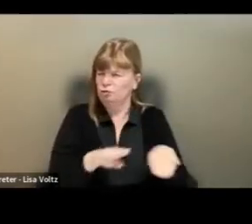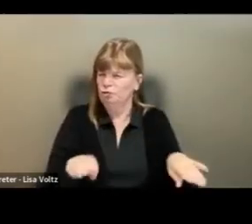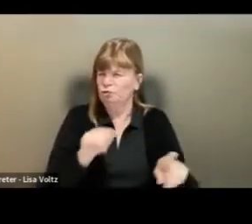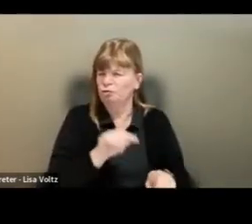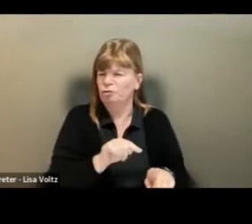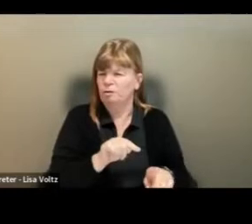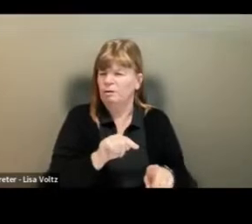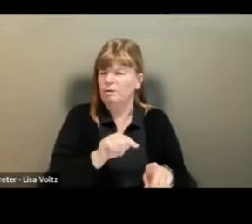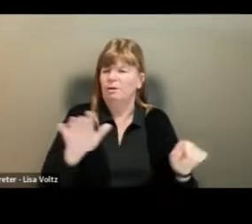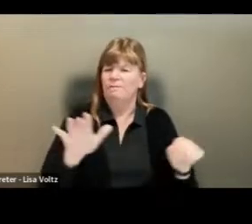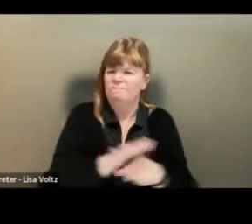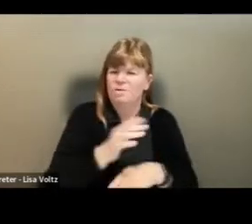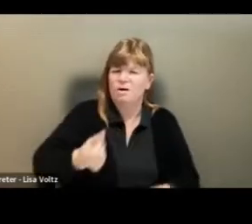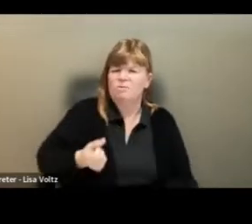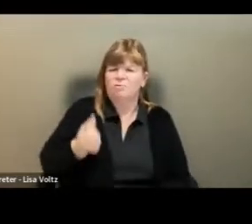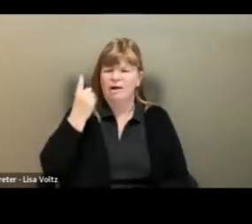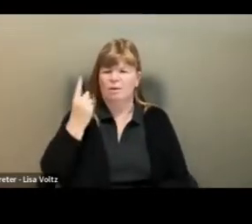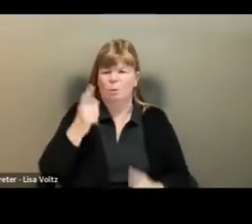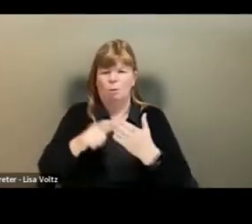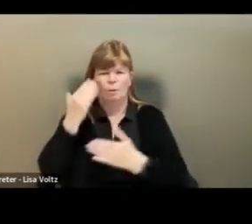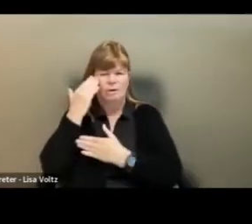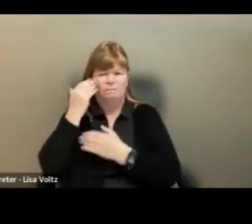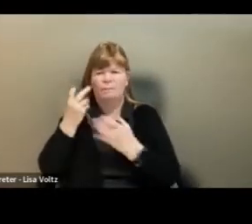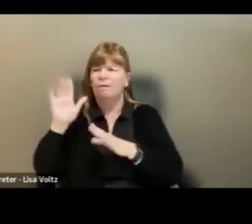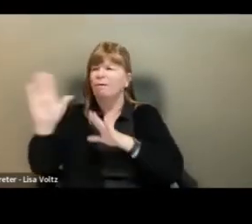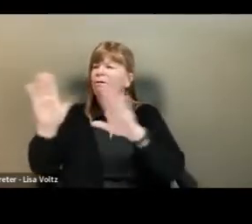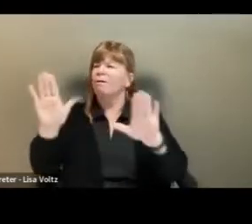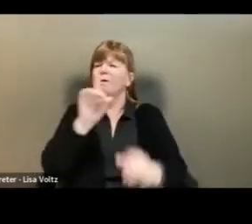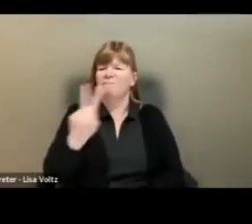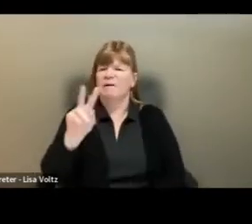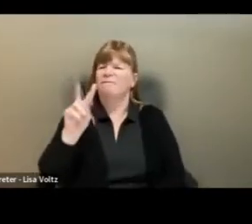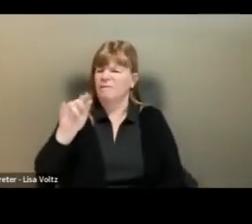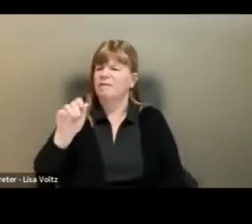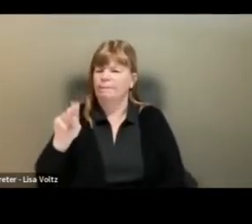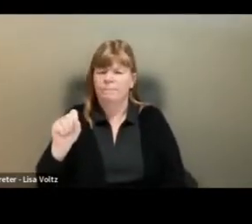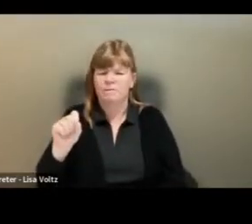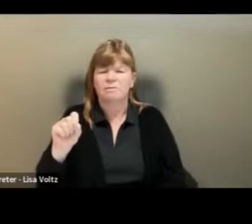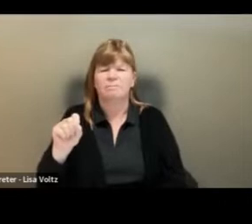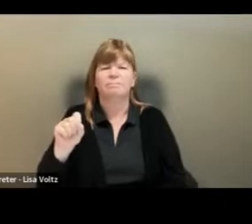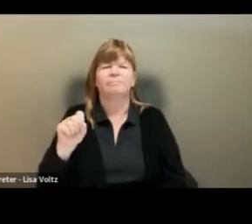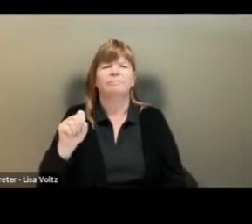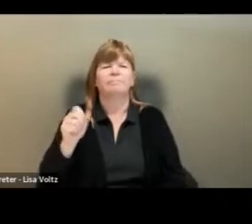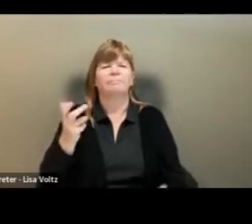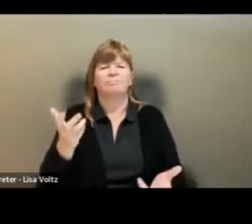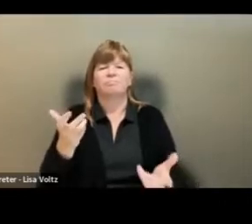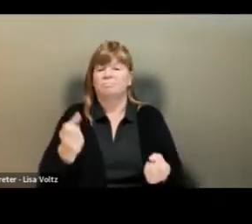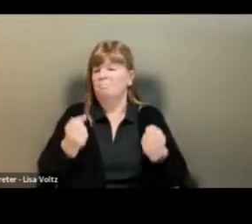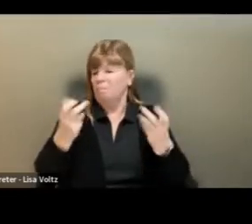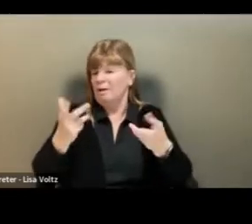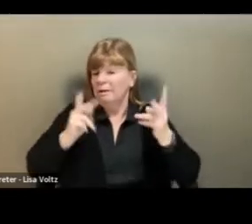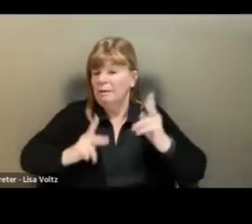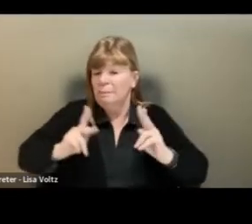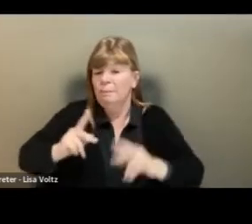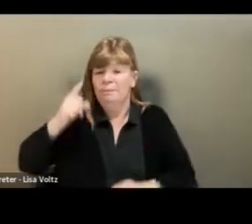really understanding how what we know from many domestic violence victims is that a lot of people think that,